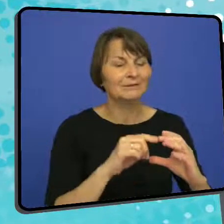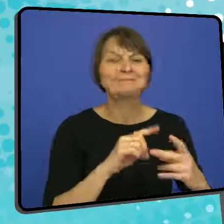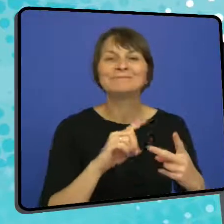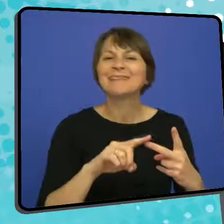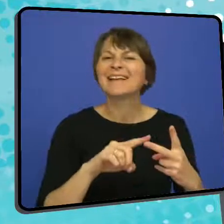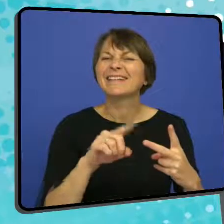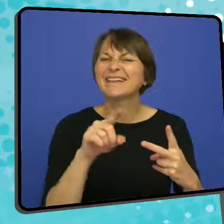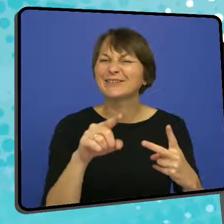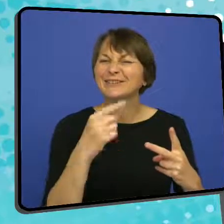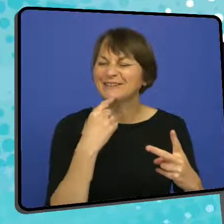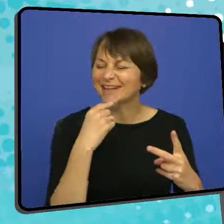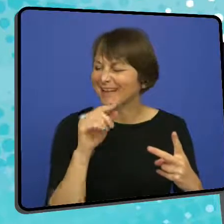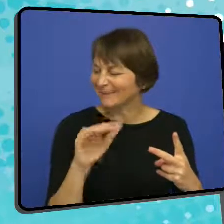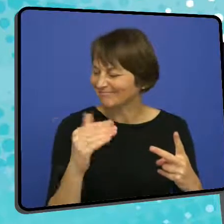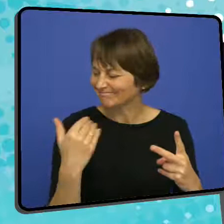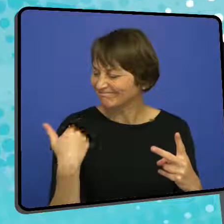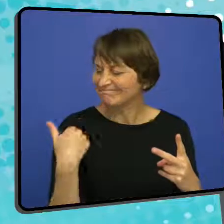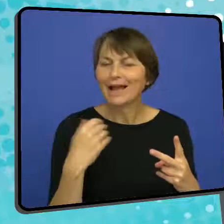said